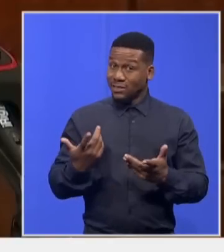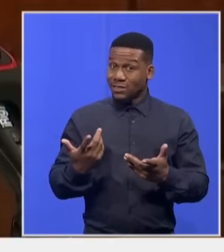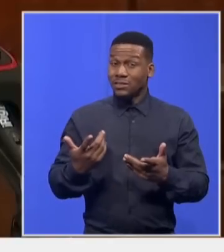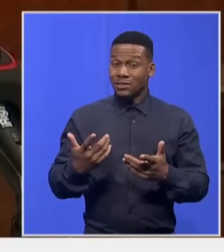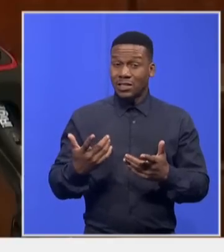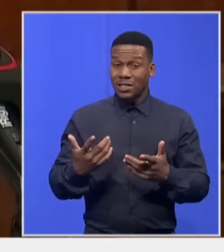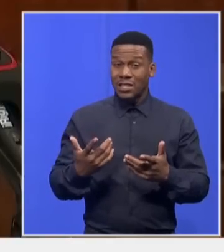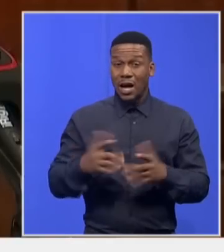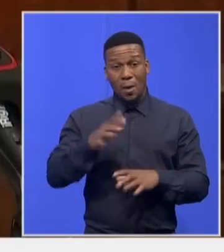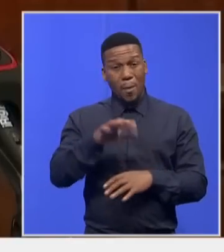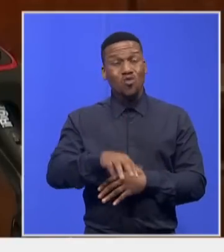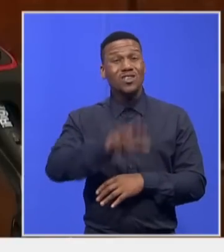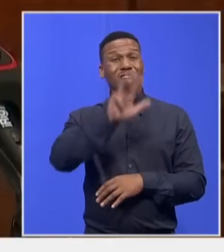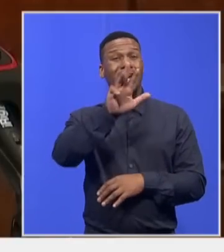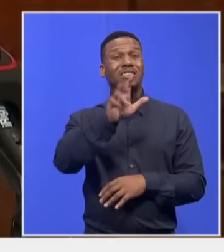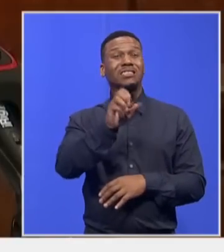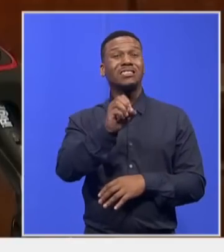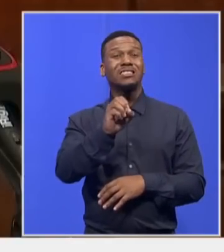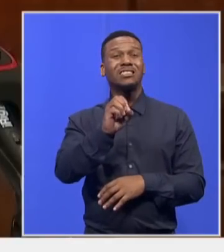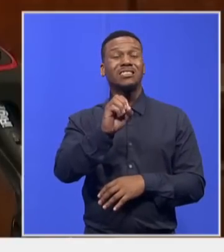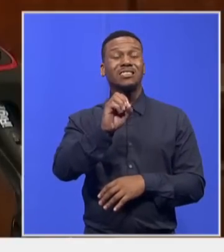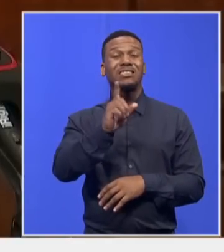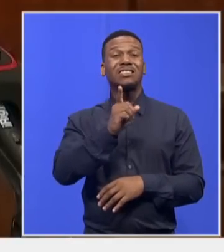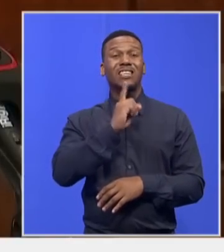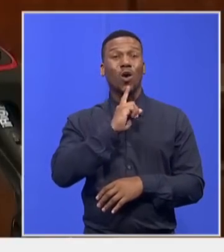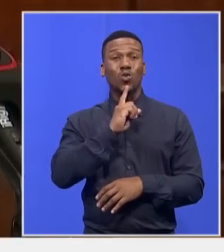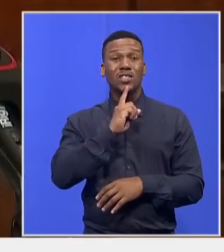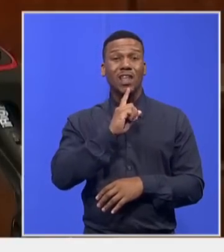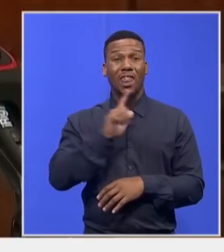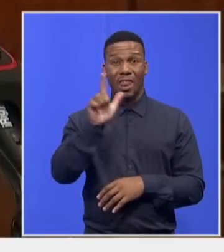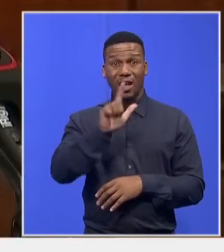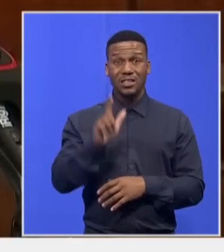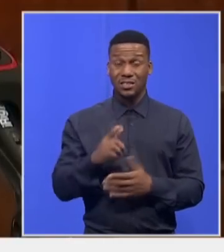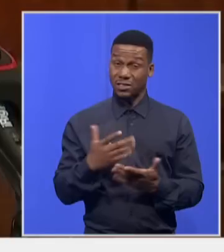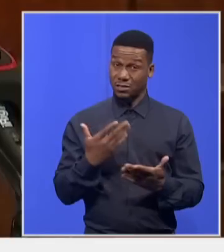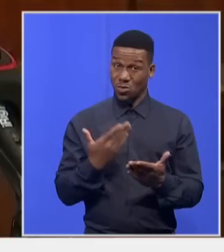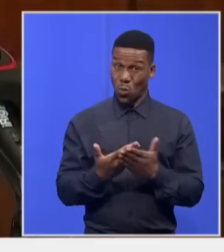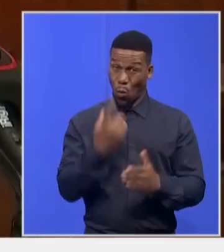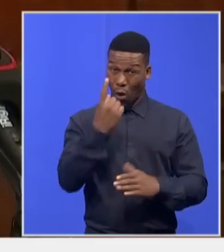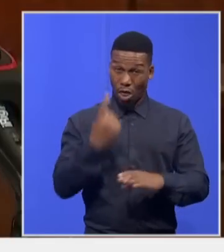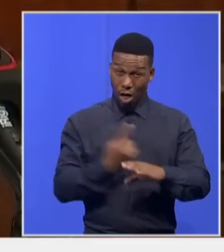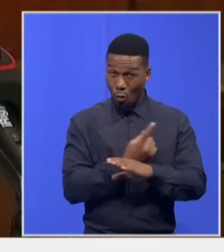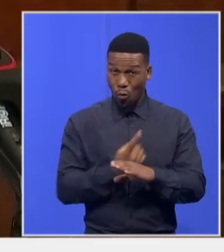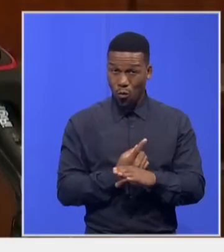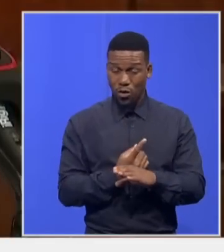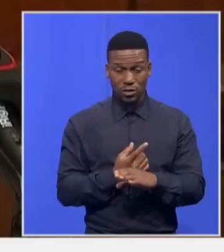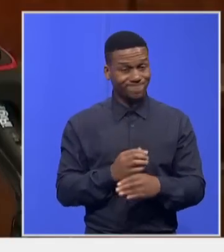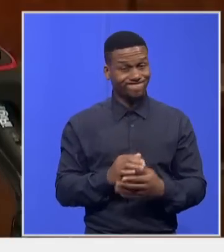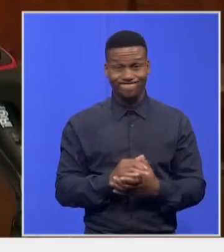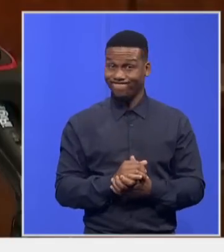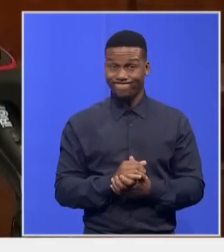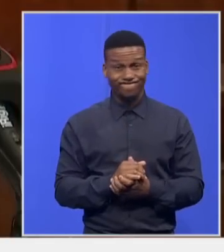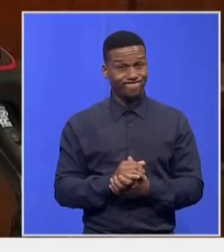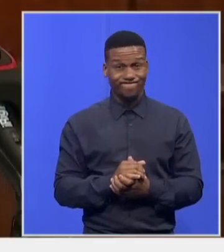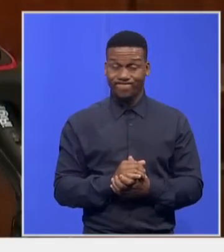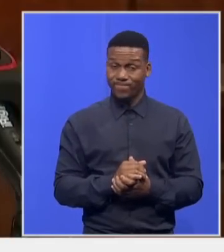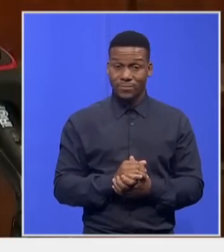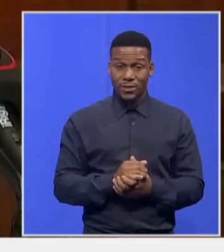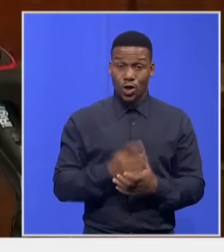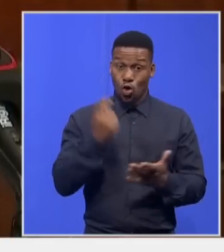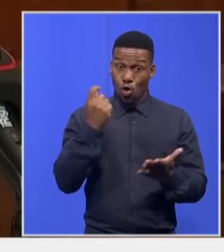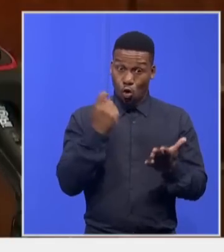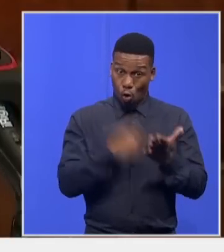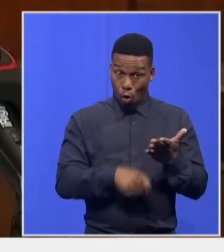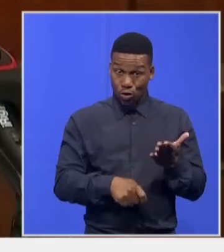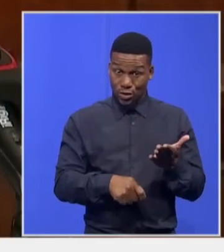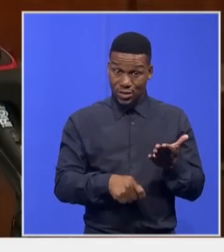it's 90,000 liters of diesel per hour. So that's the cost to the South African economy. No, that's the